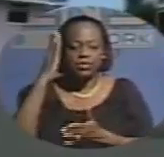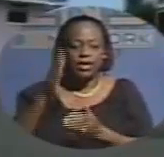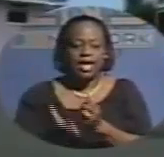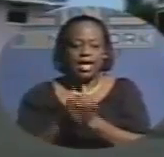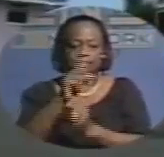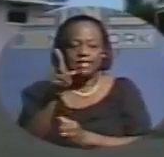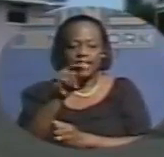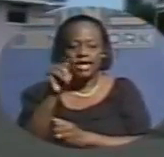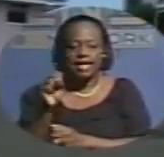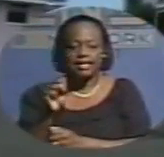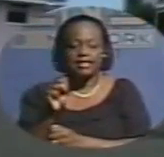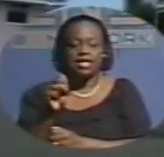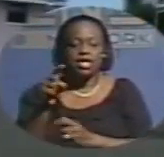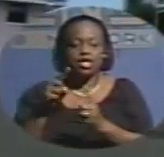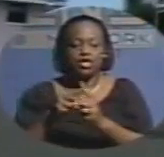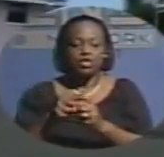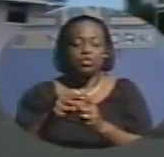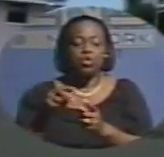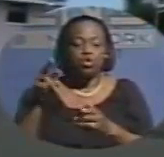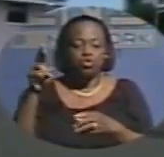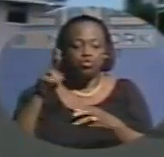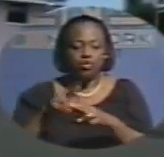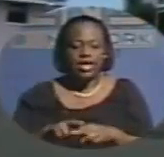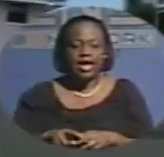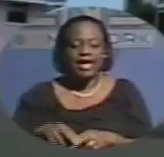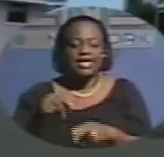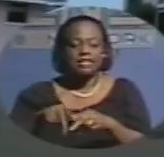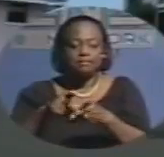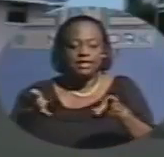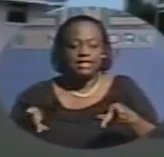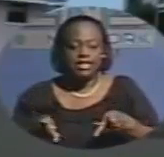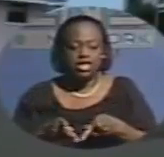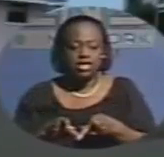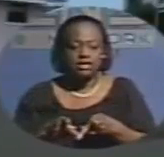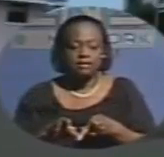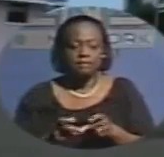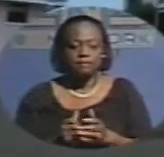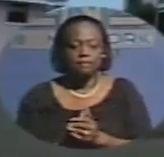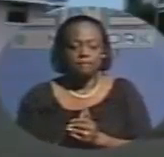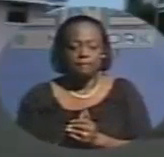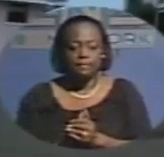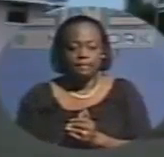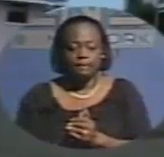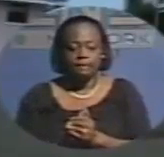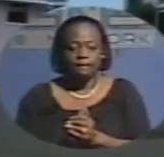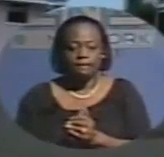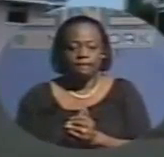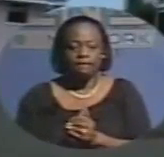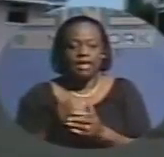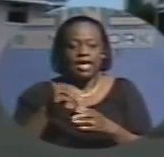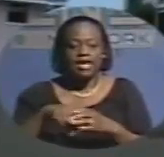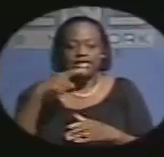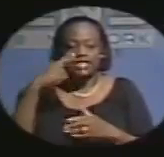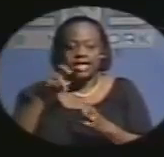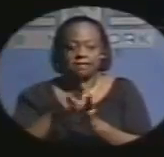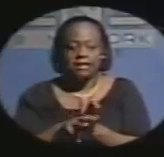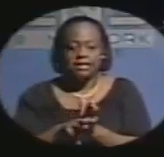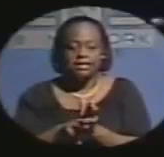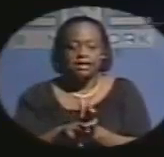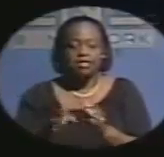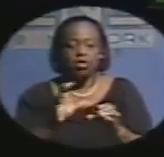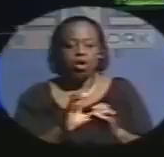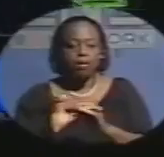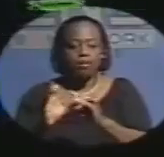its position in the Bahamian marketplace, which has seen the launch of competition in recent years. In a statement, the